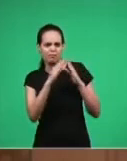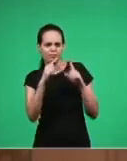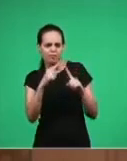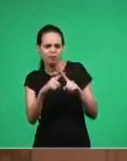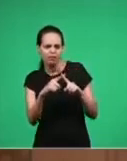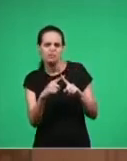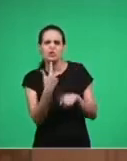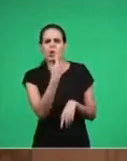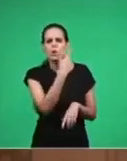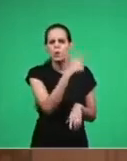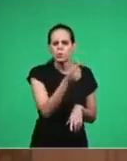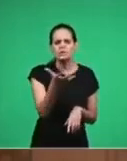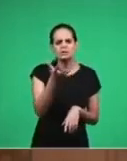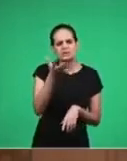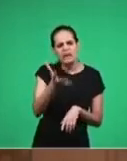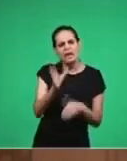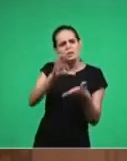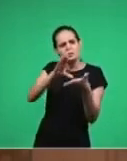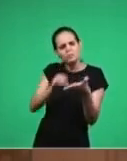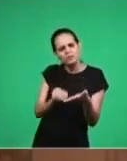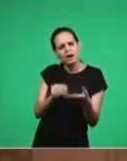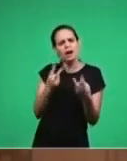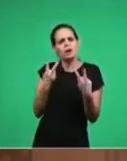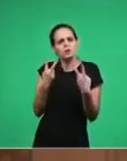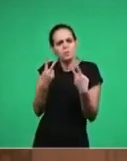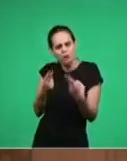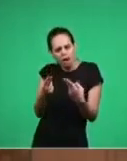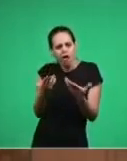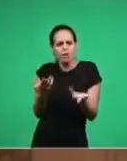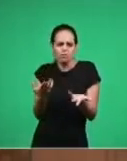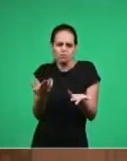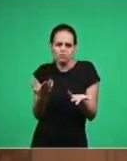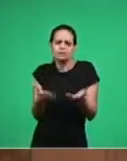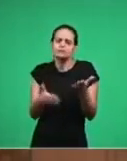norms. Maranatha Christian Church,